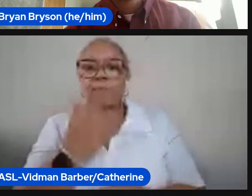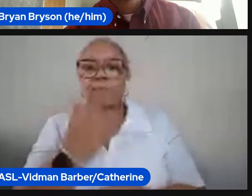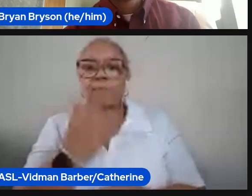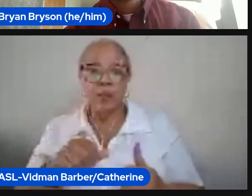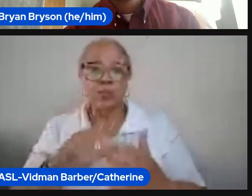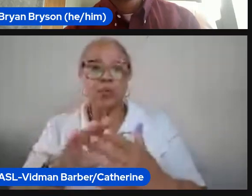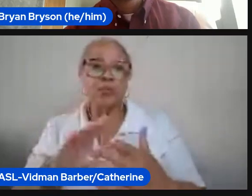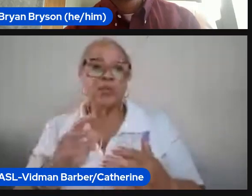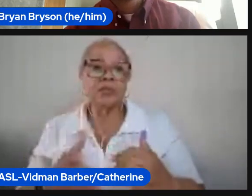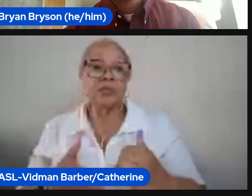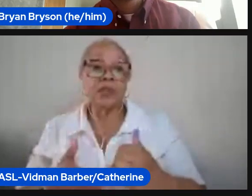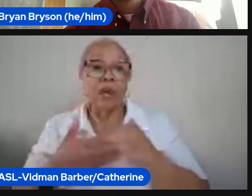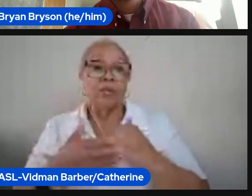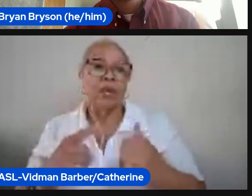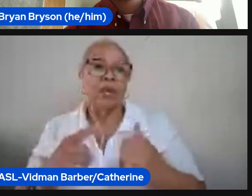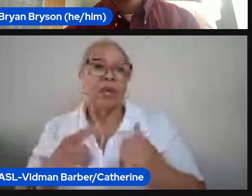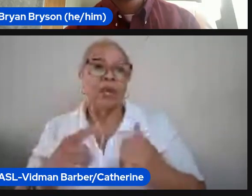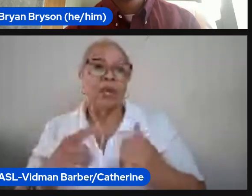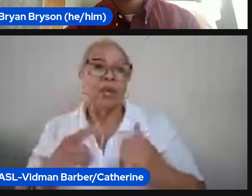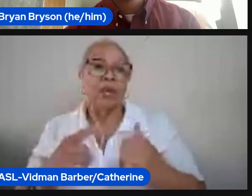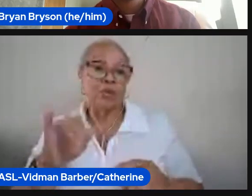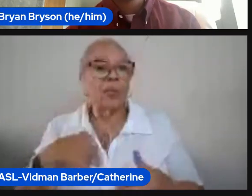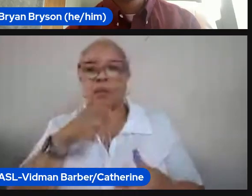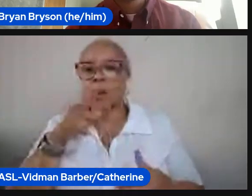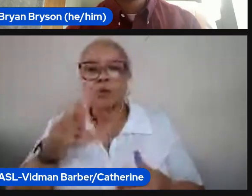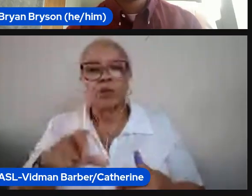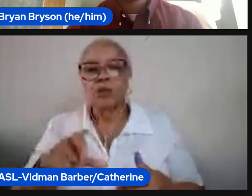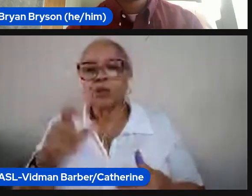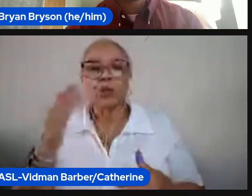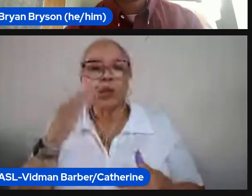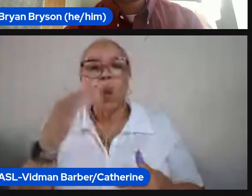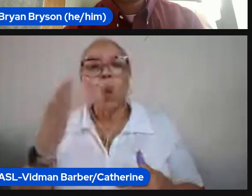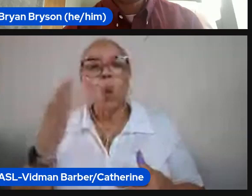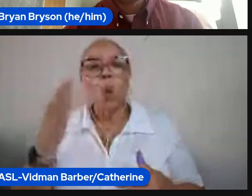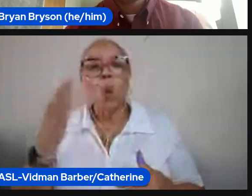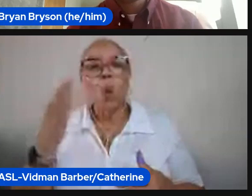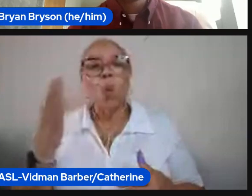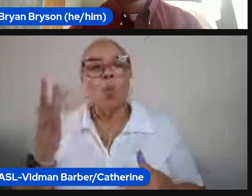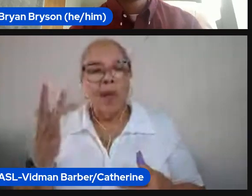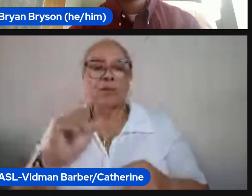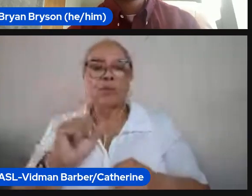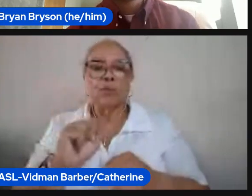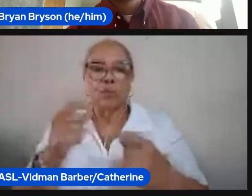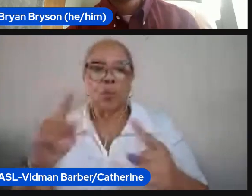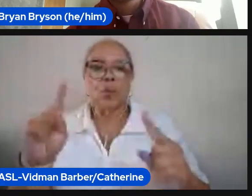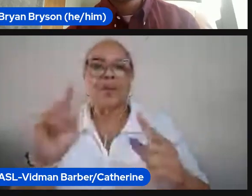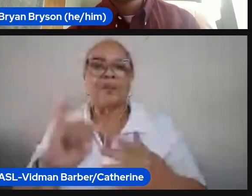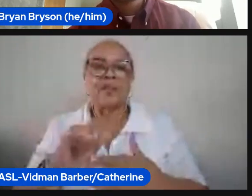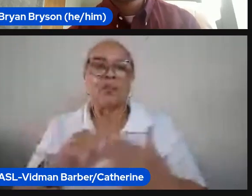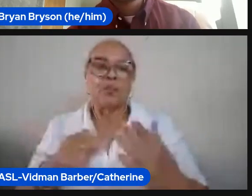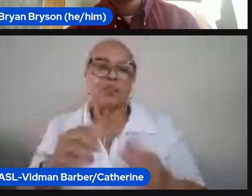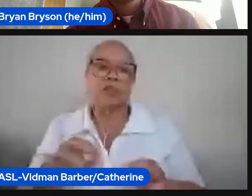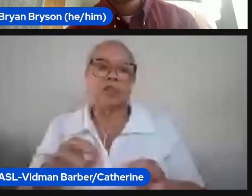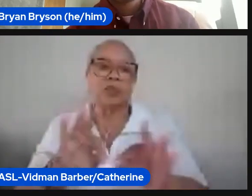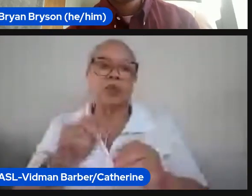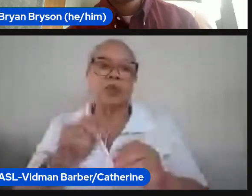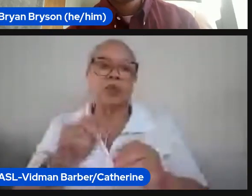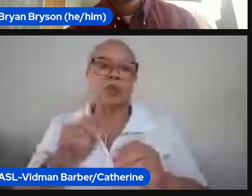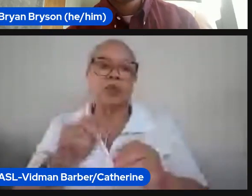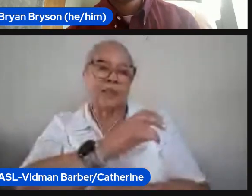so, yeah, we don't need to know why. If it's working, that's what's important for the clinician, I